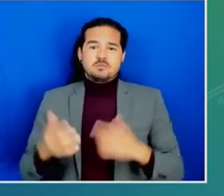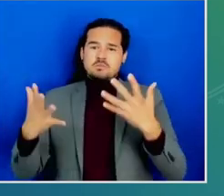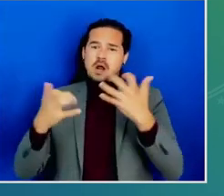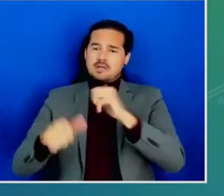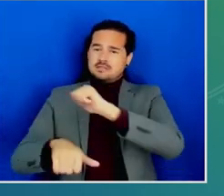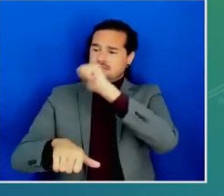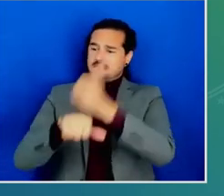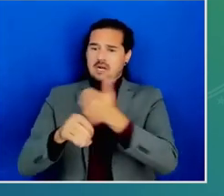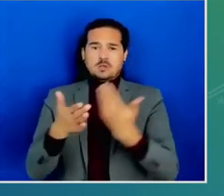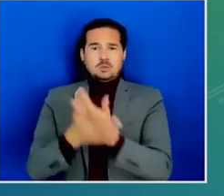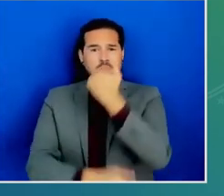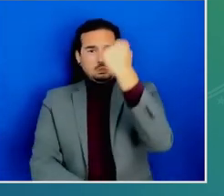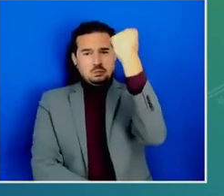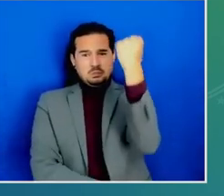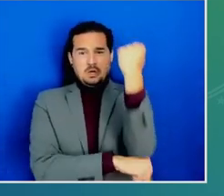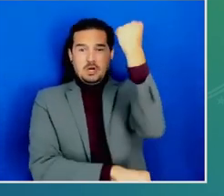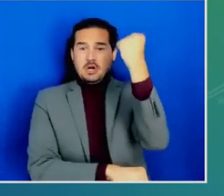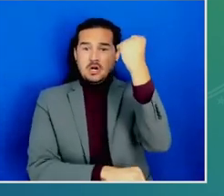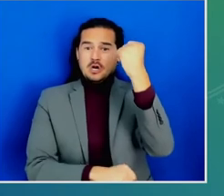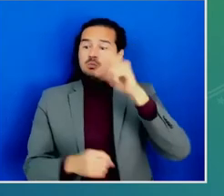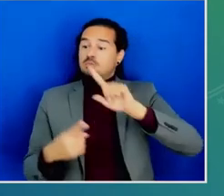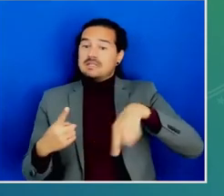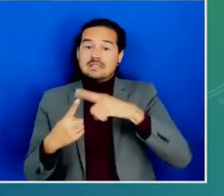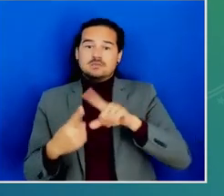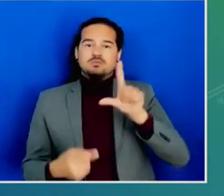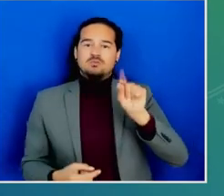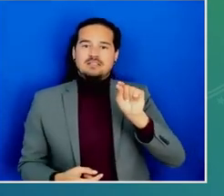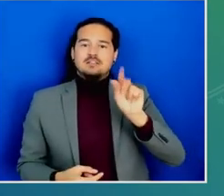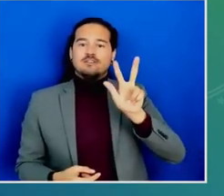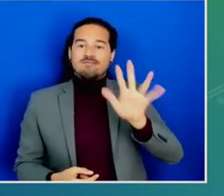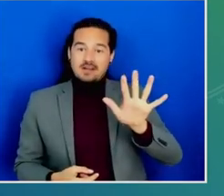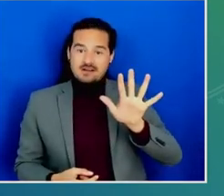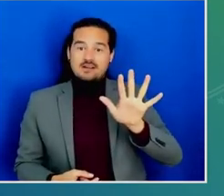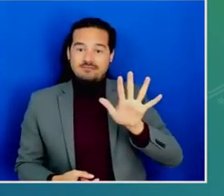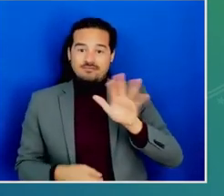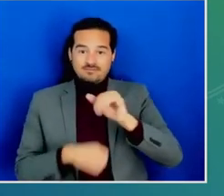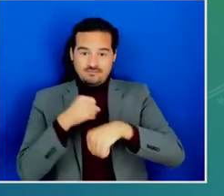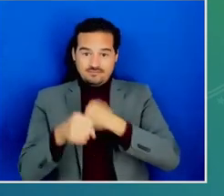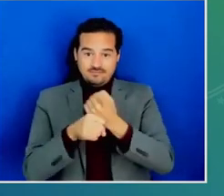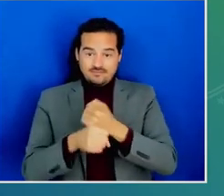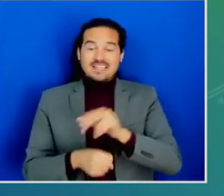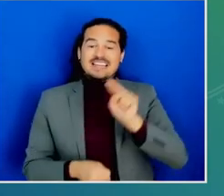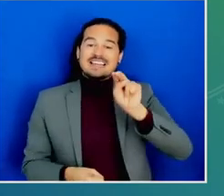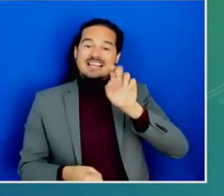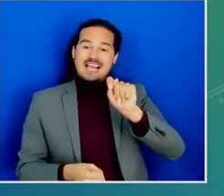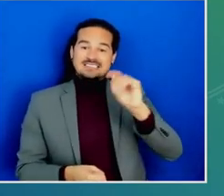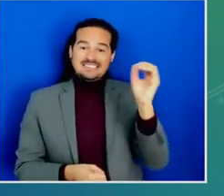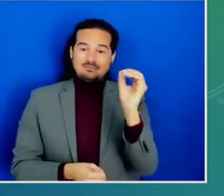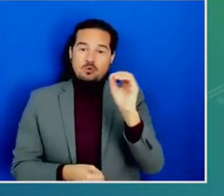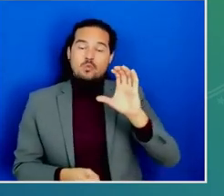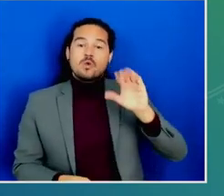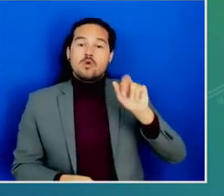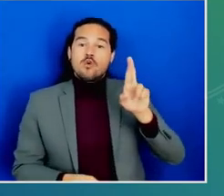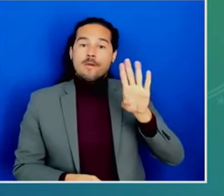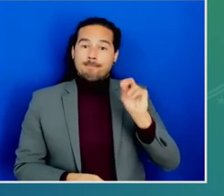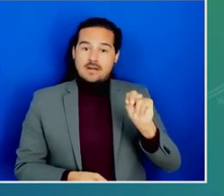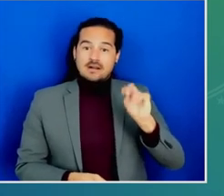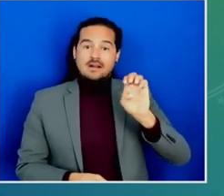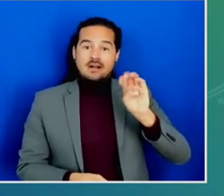2035, a plan to achieve net zero emissions no later than 2050, a plan